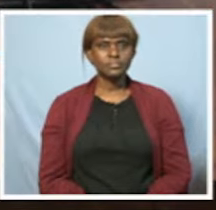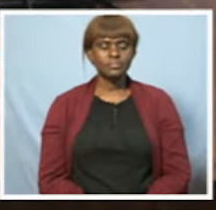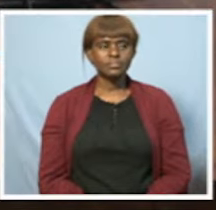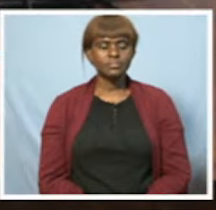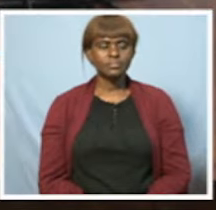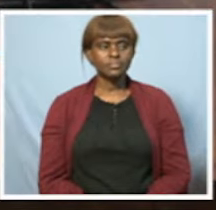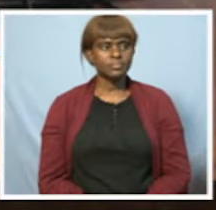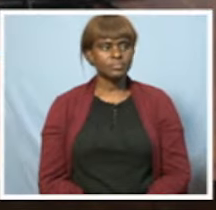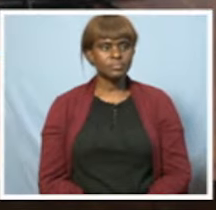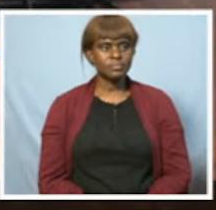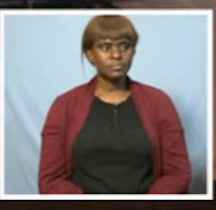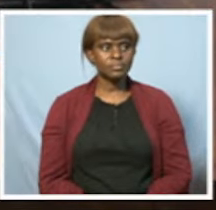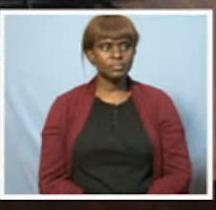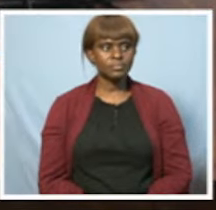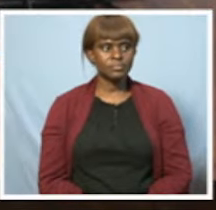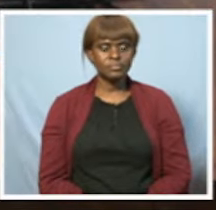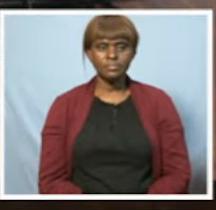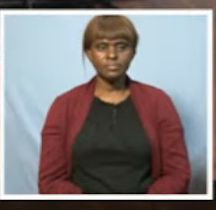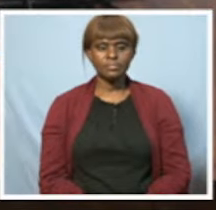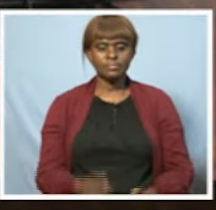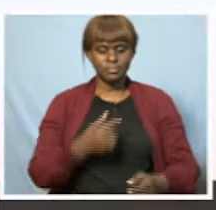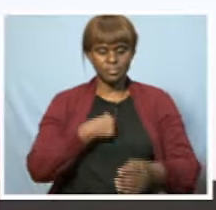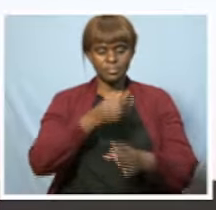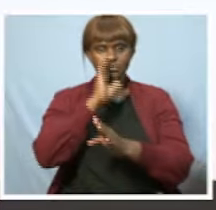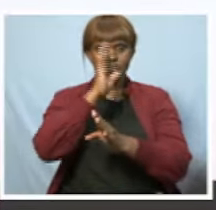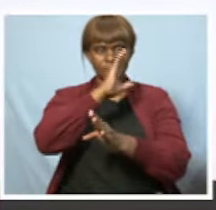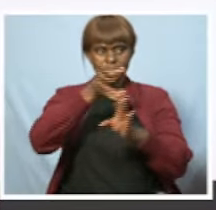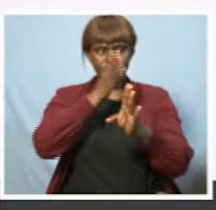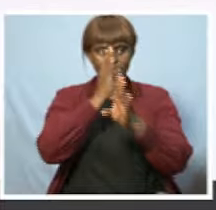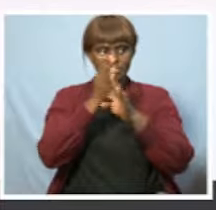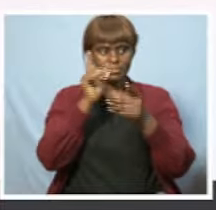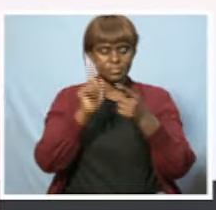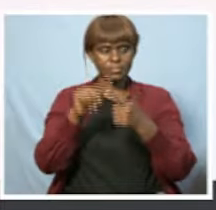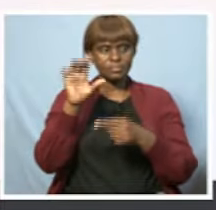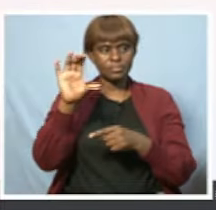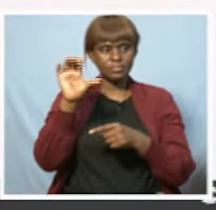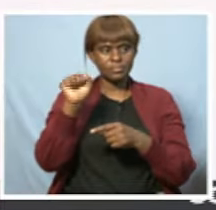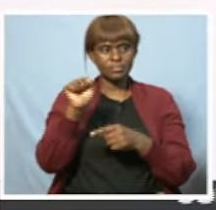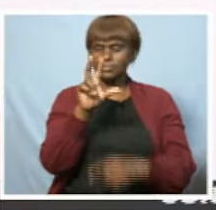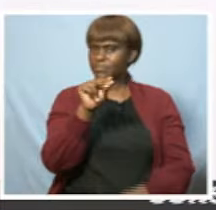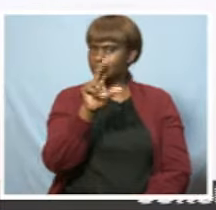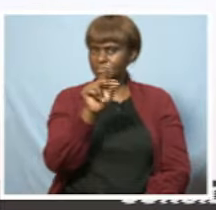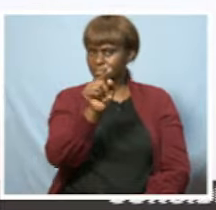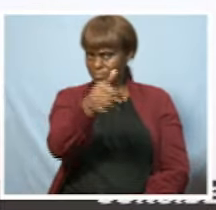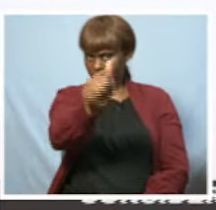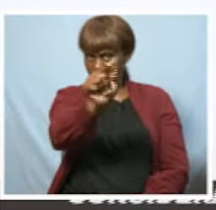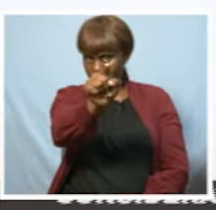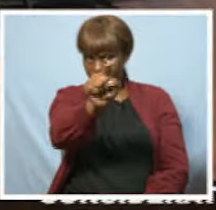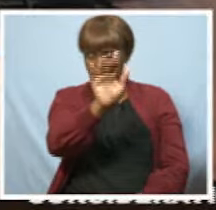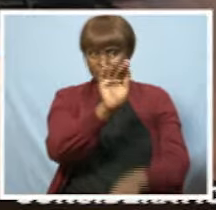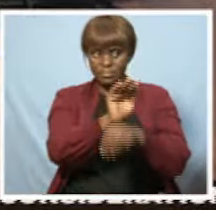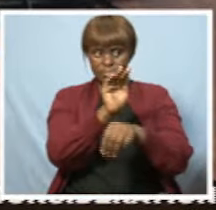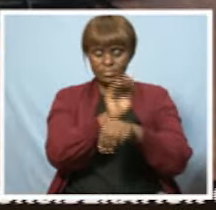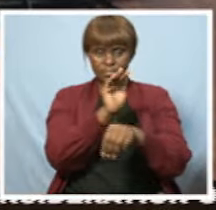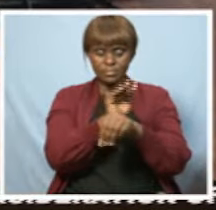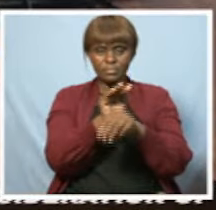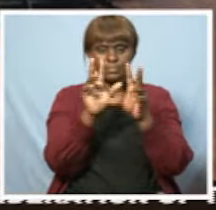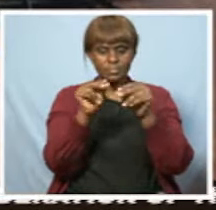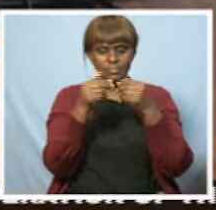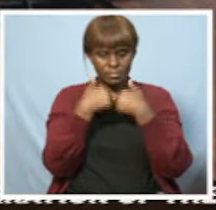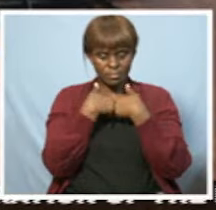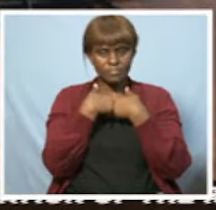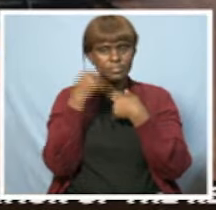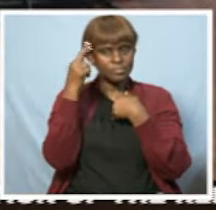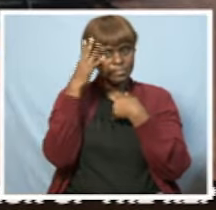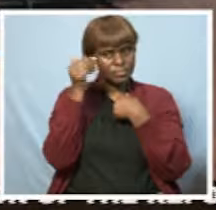On that one, I'll refer to ECS. No. Sir, there's a reason